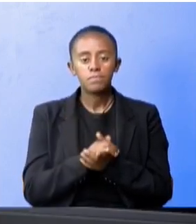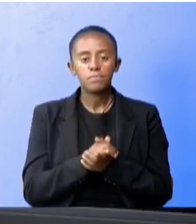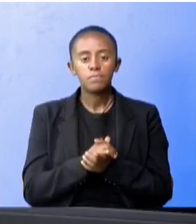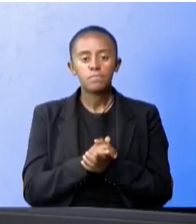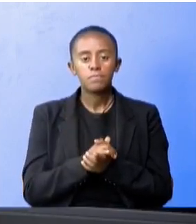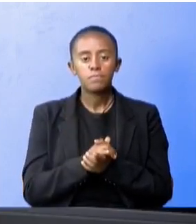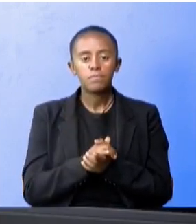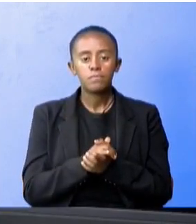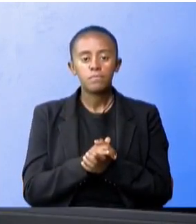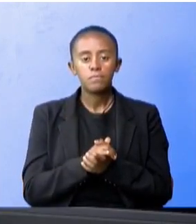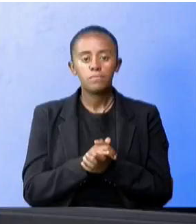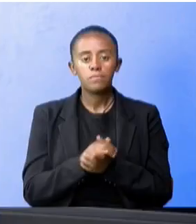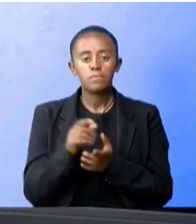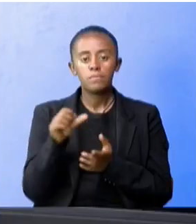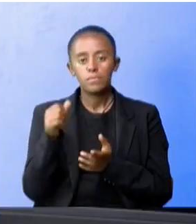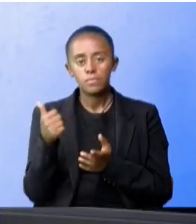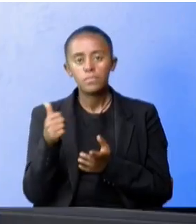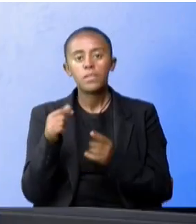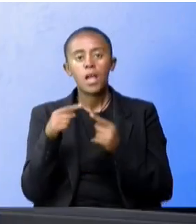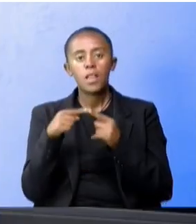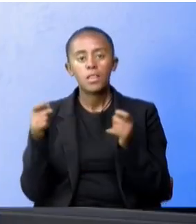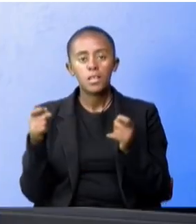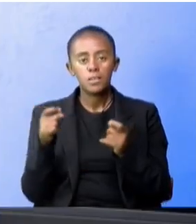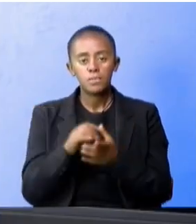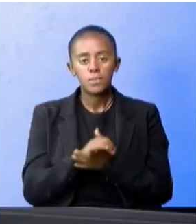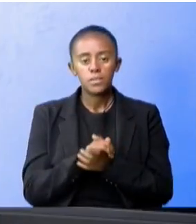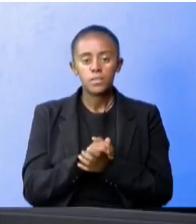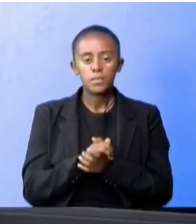And we also have